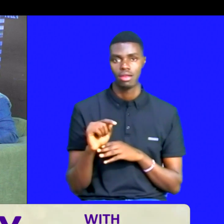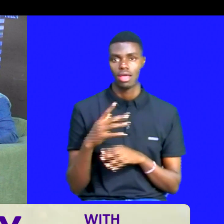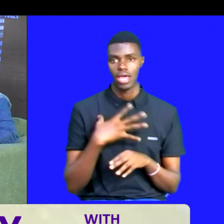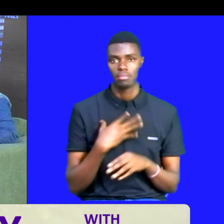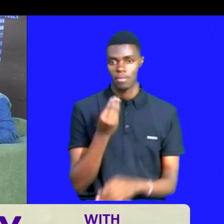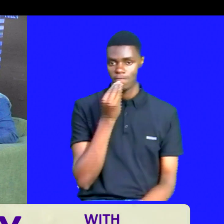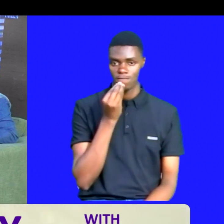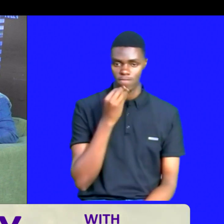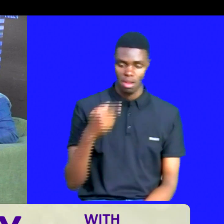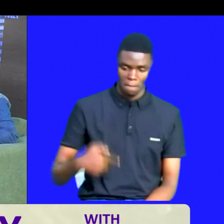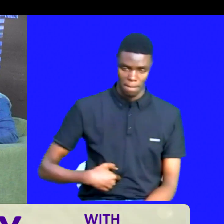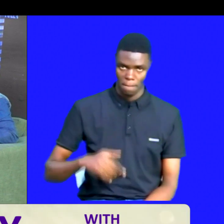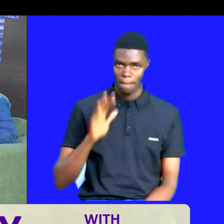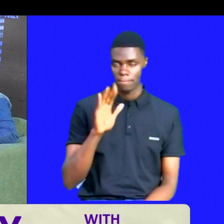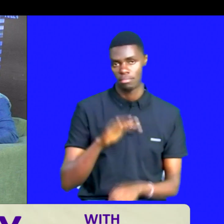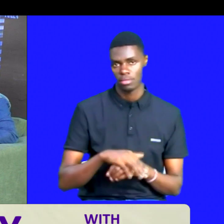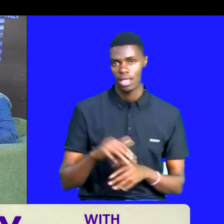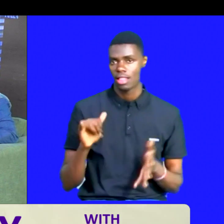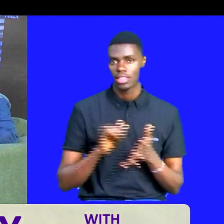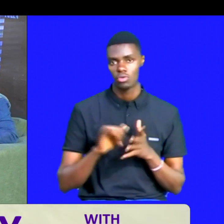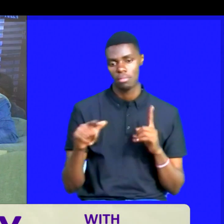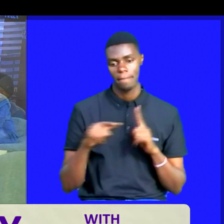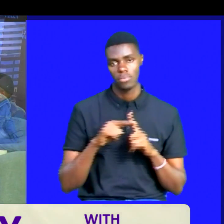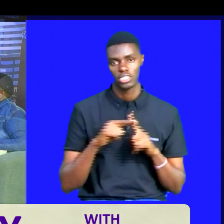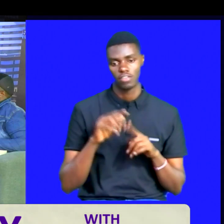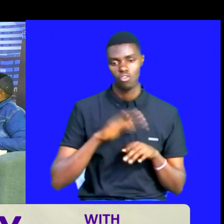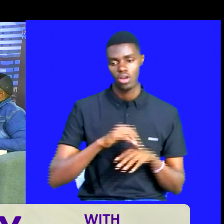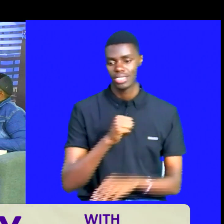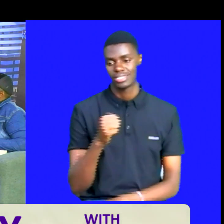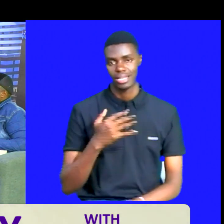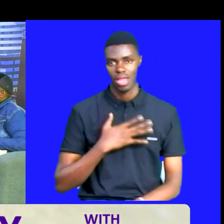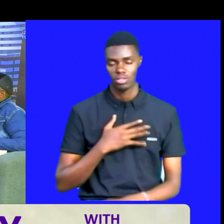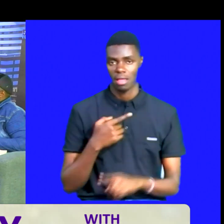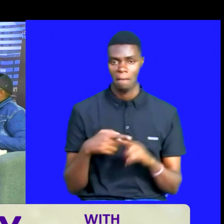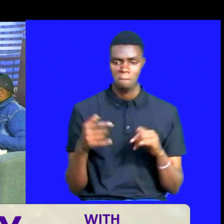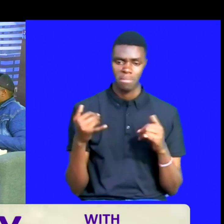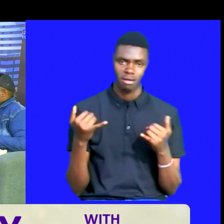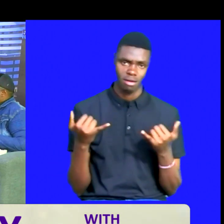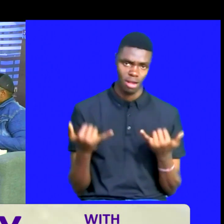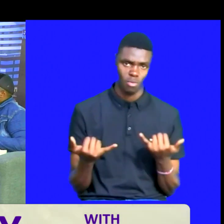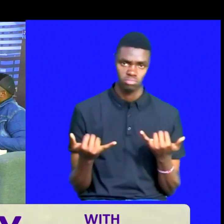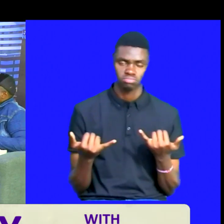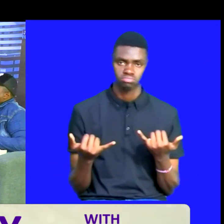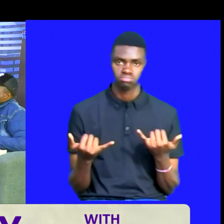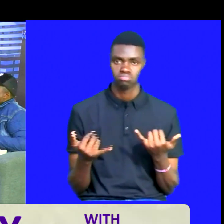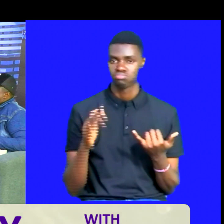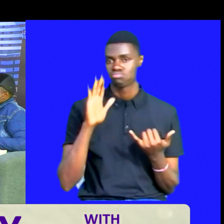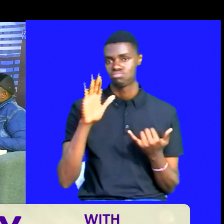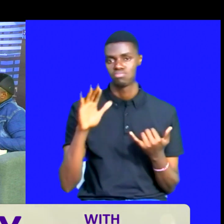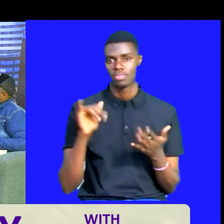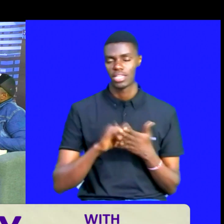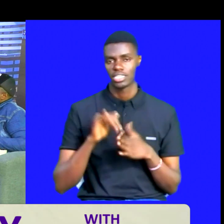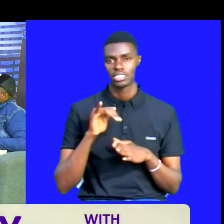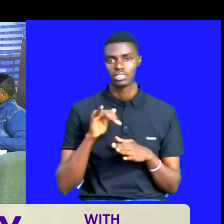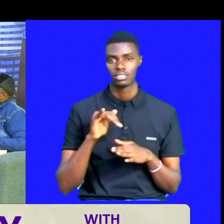stomach. Of it, they were saying that will be very positive on our side. But at the moment, it's on the Backland Sports Club, which is very unfortunate